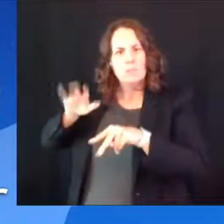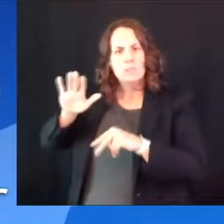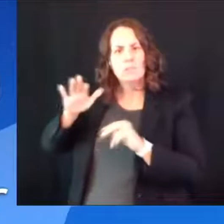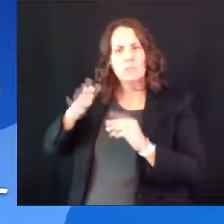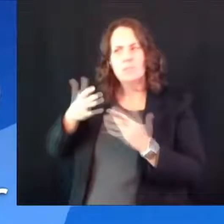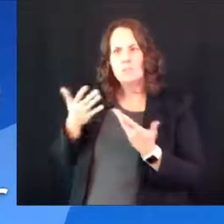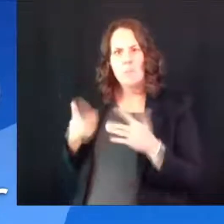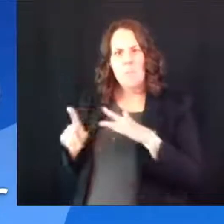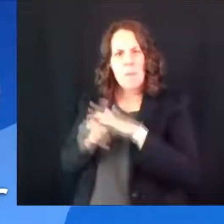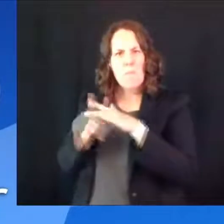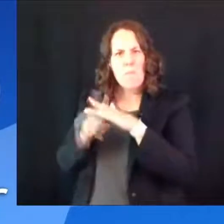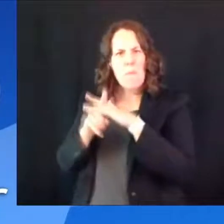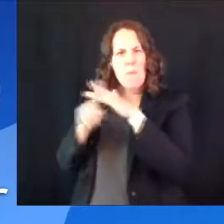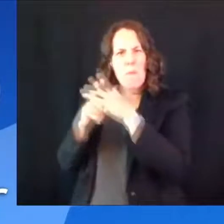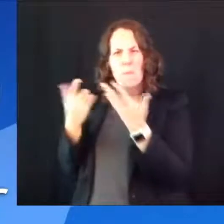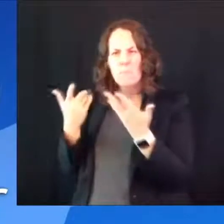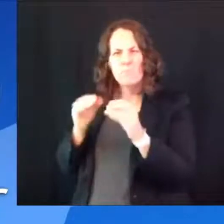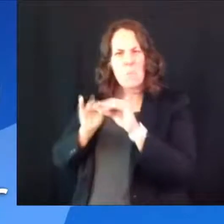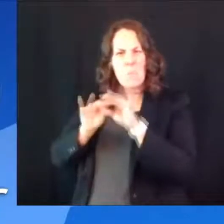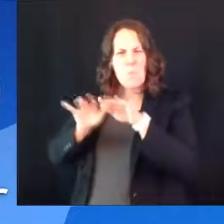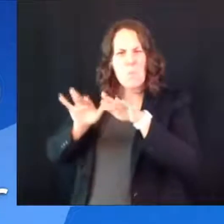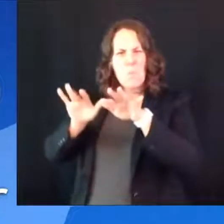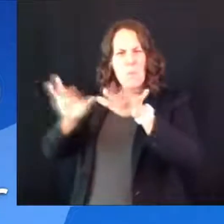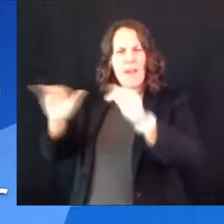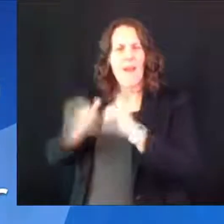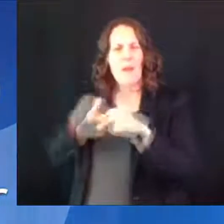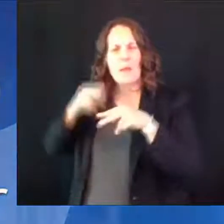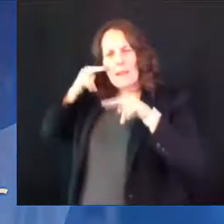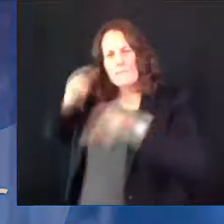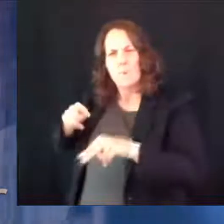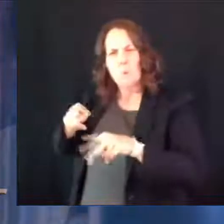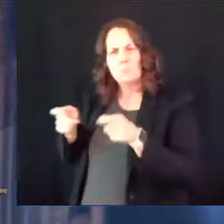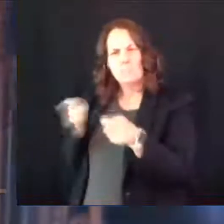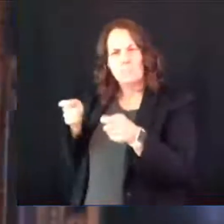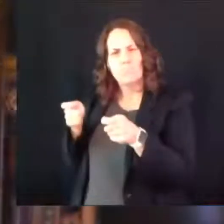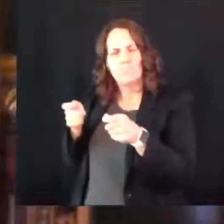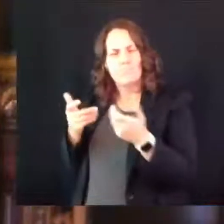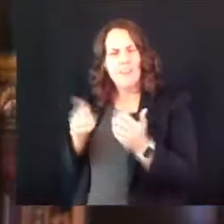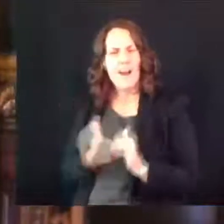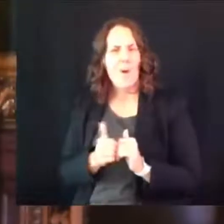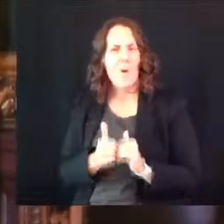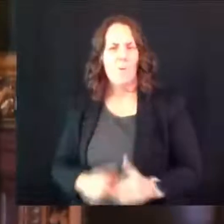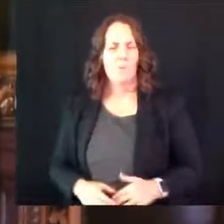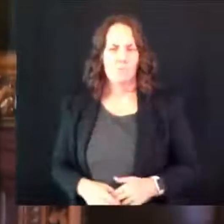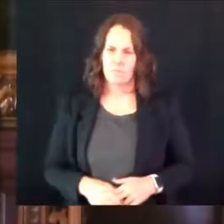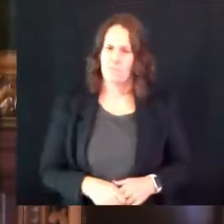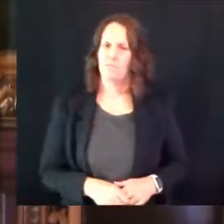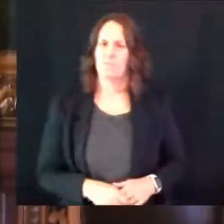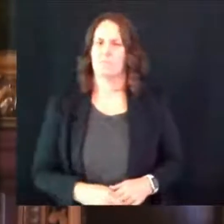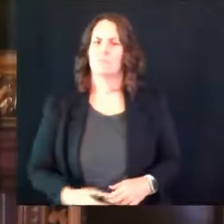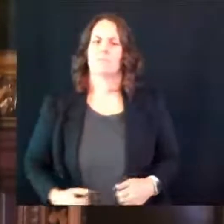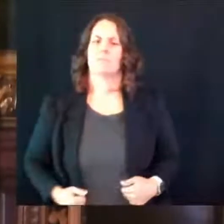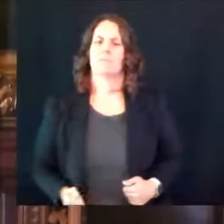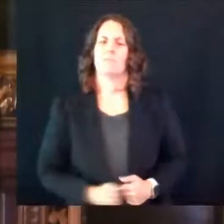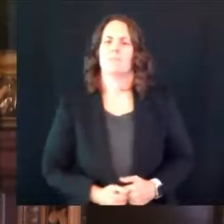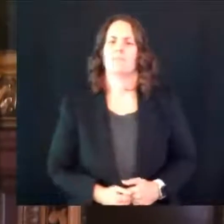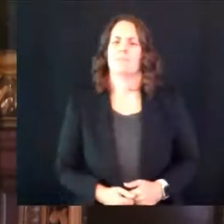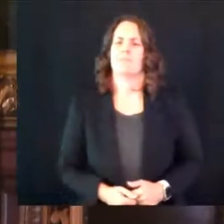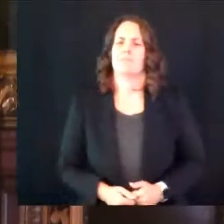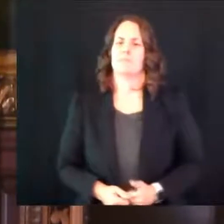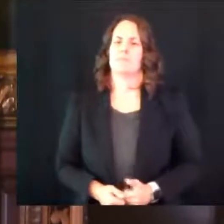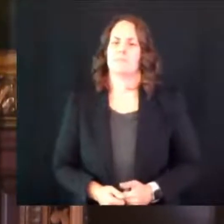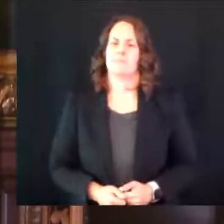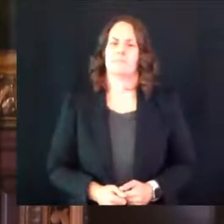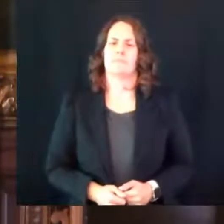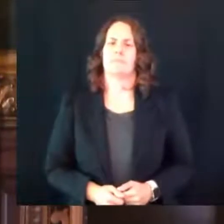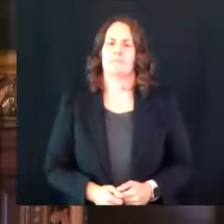I think I talk about the enforcement part, and as you mentioned in your question, with the